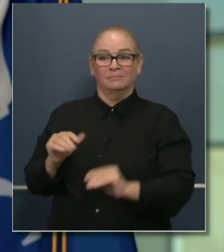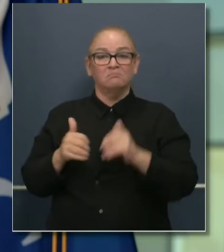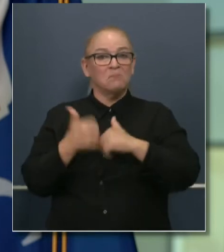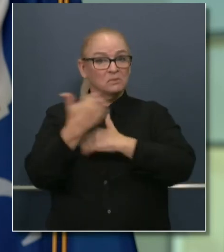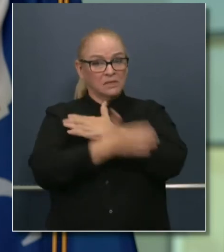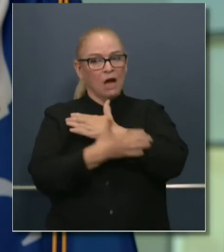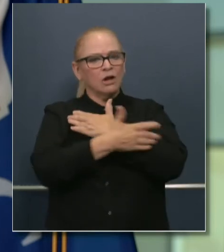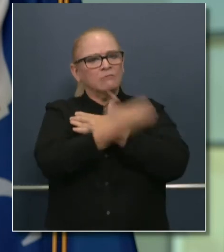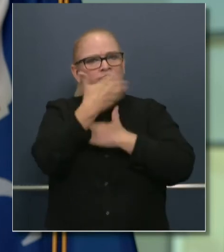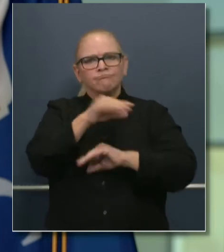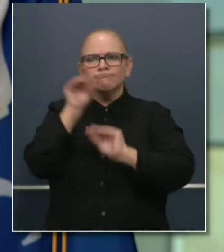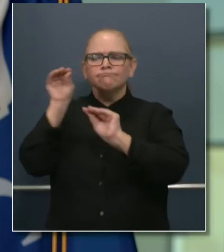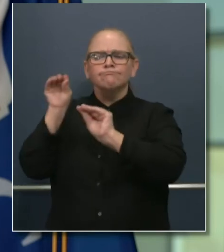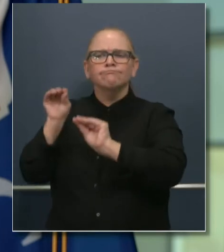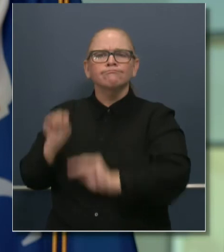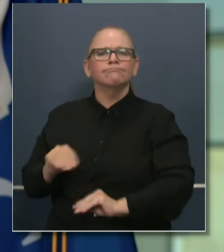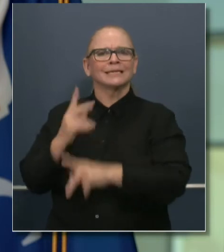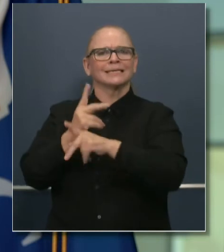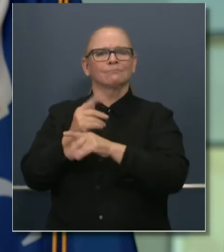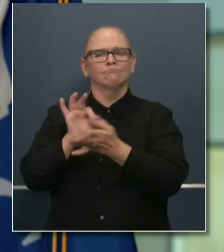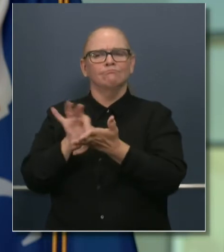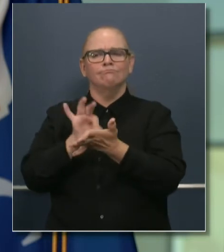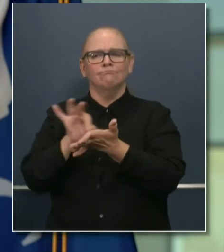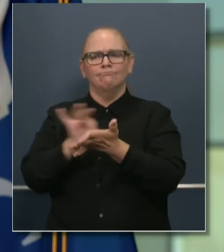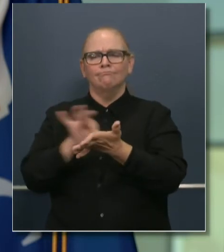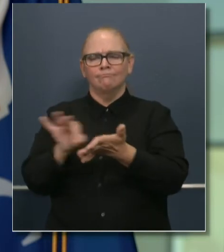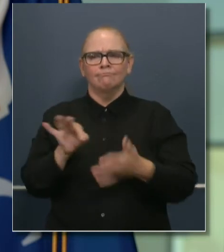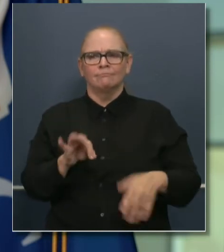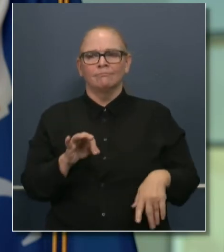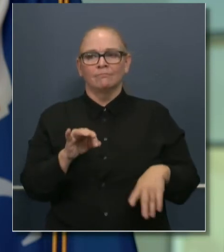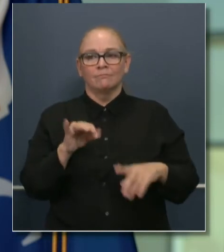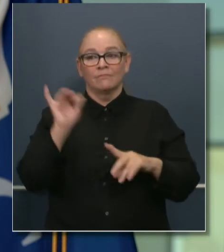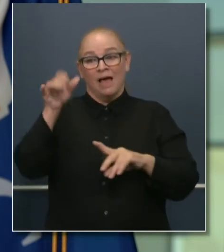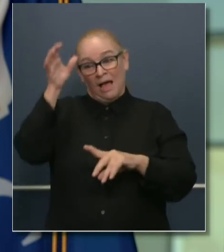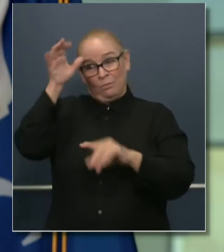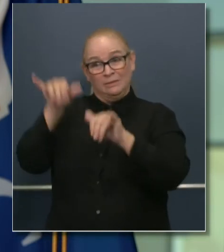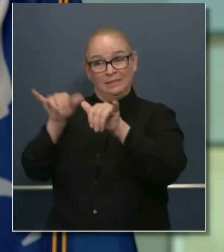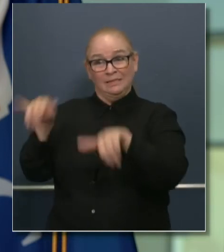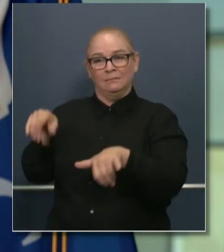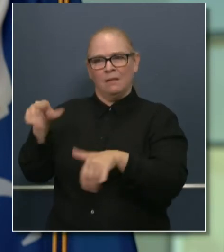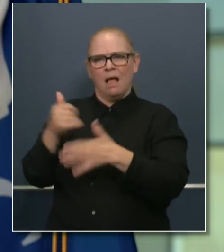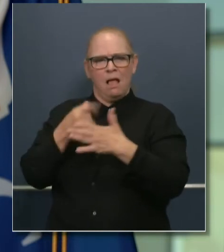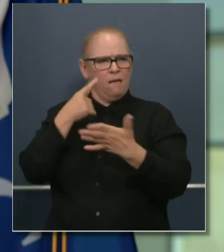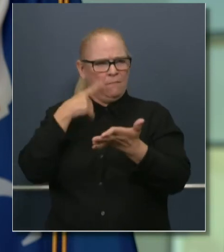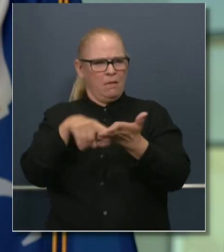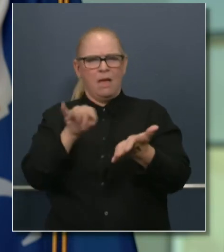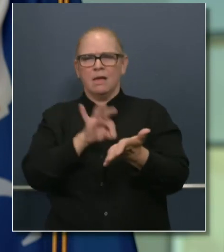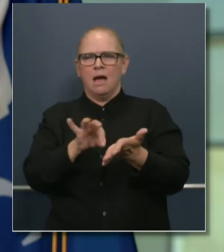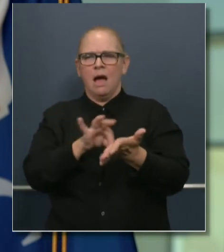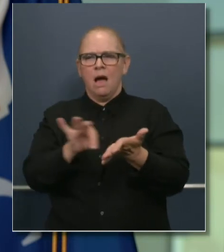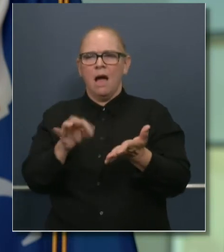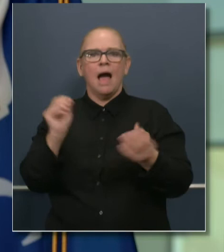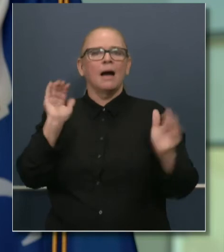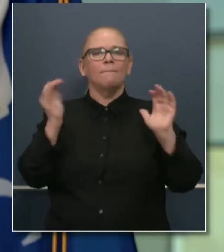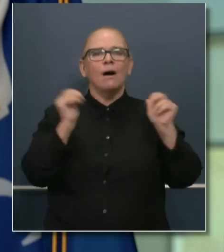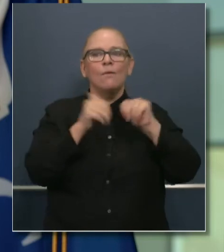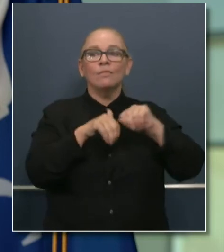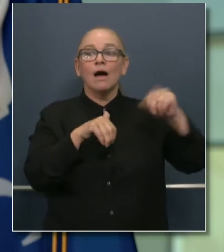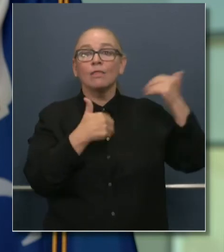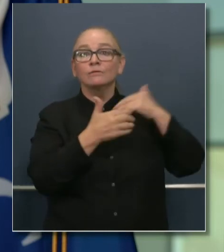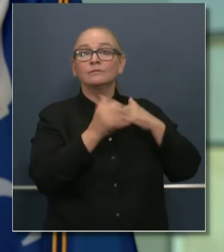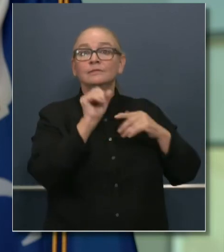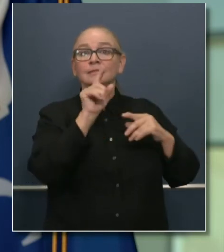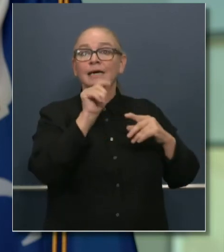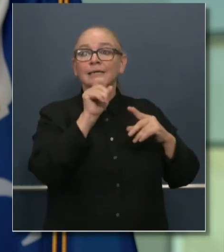It's a system that is also being utilized and deployed in some other states, including Massachusetts, and that provides the ability in